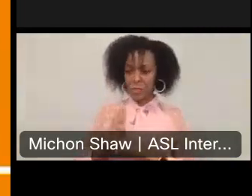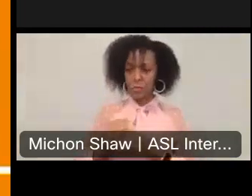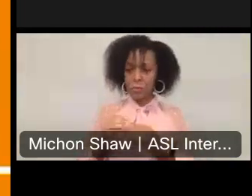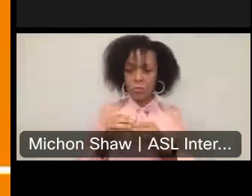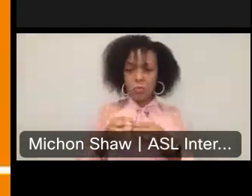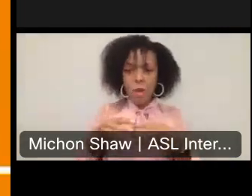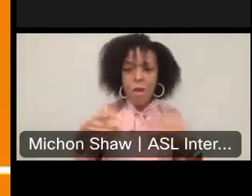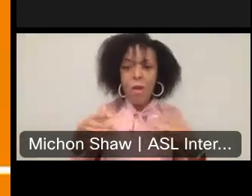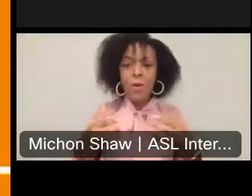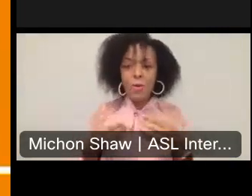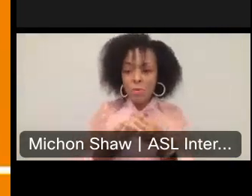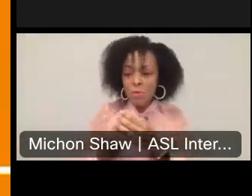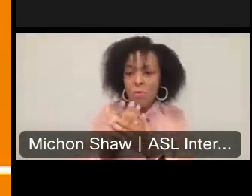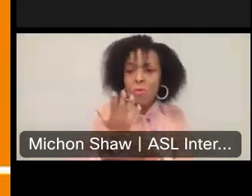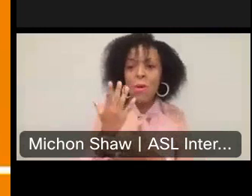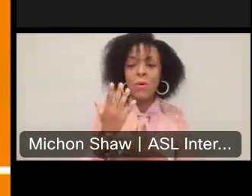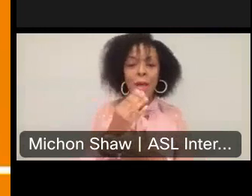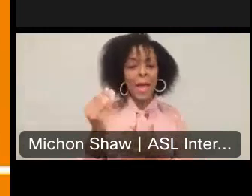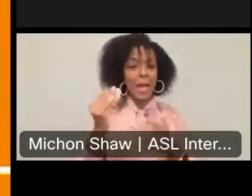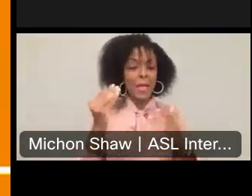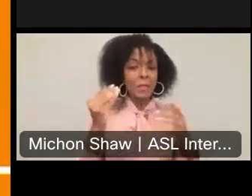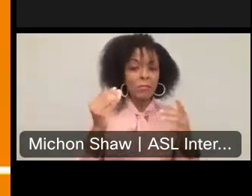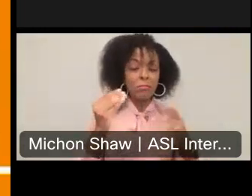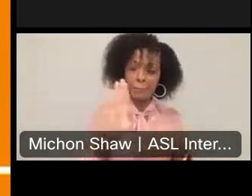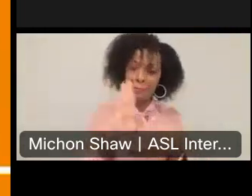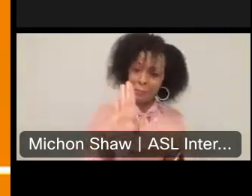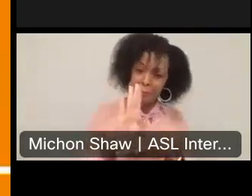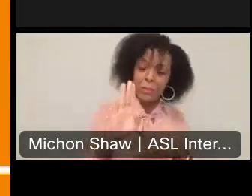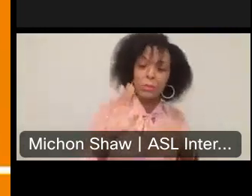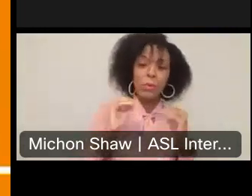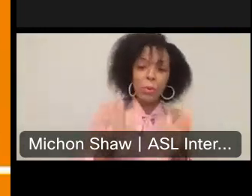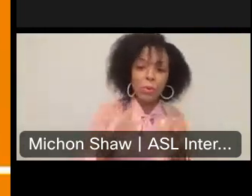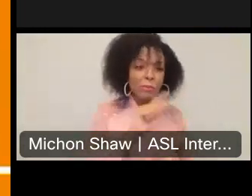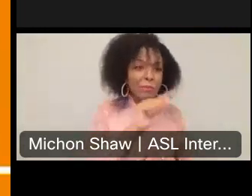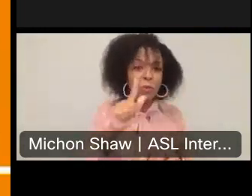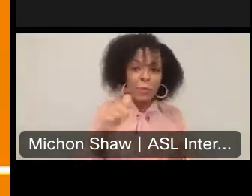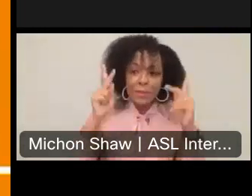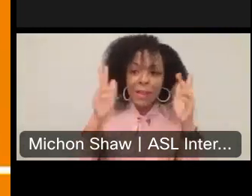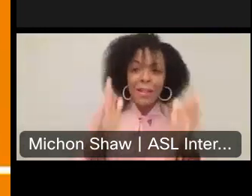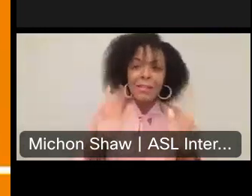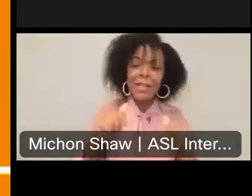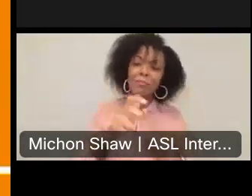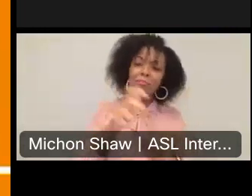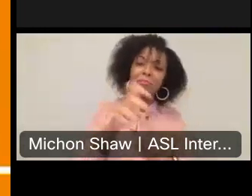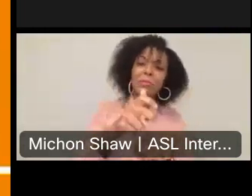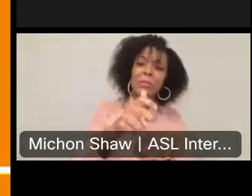educate stylists so that they can be the best that they could be. At our cosmetology